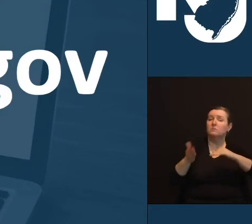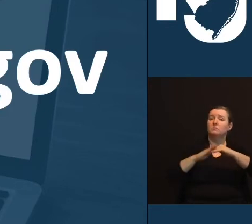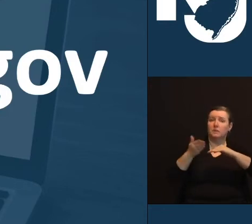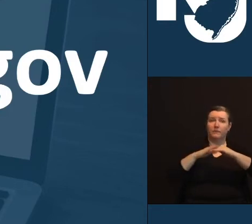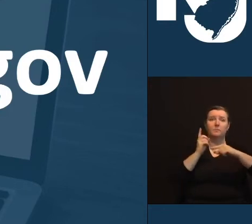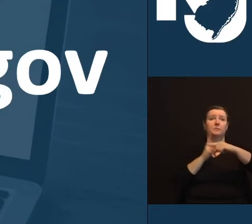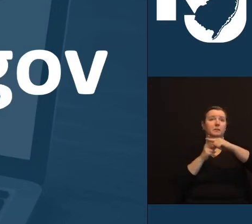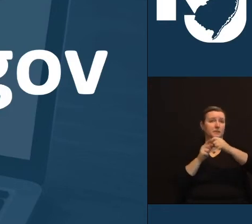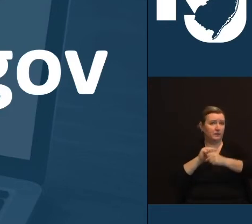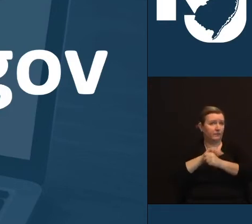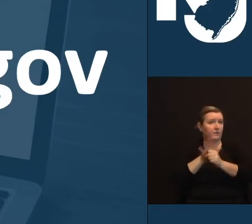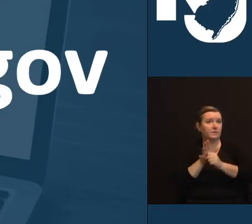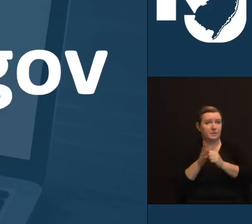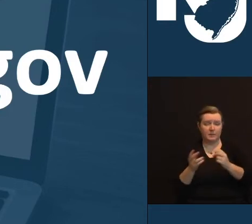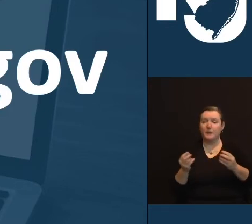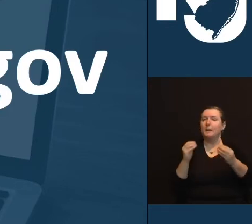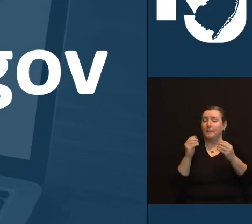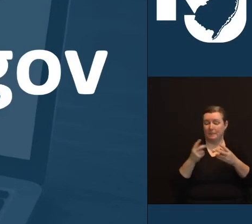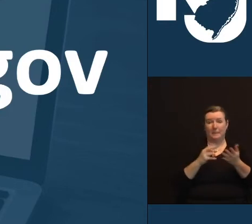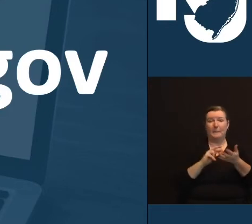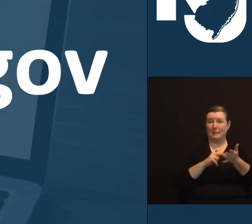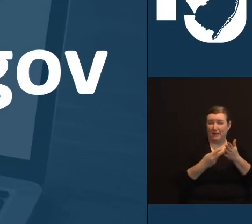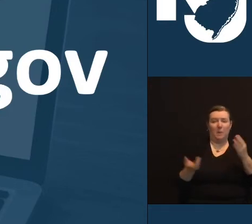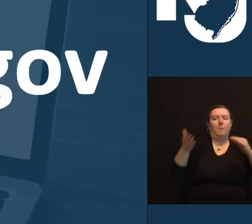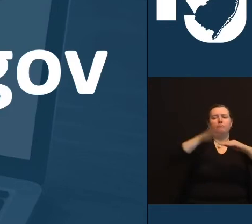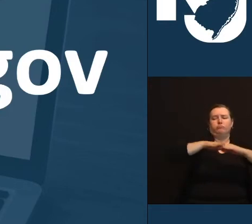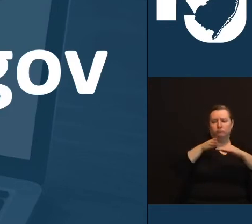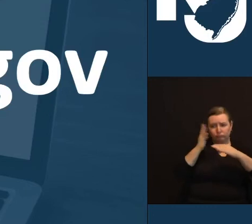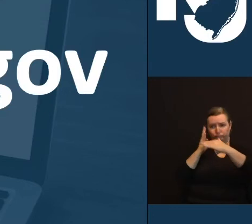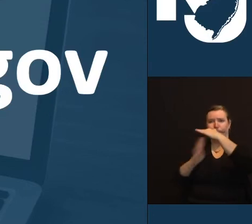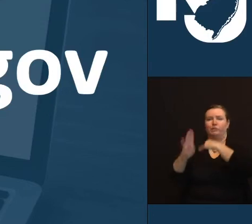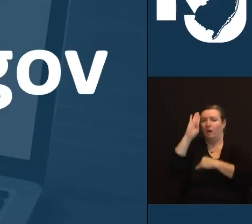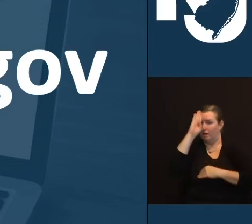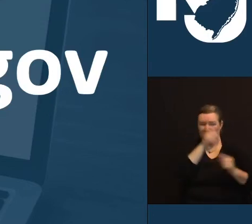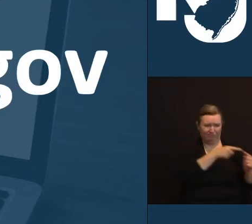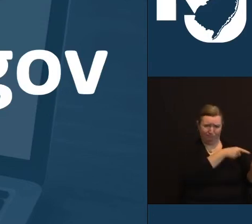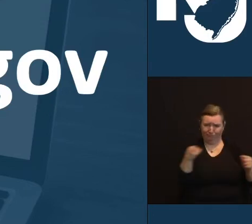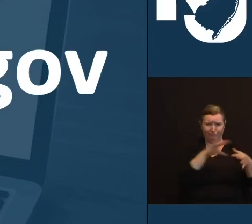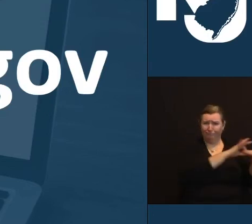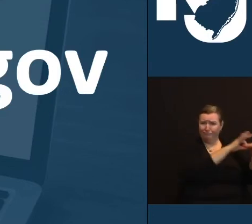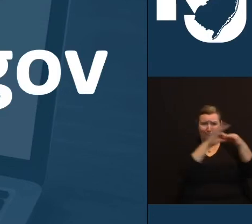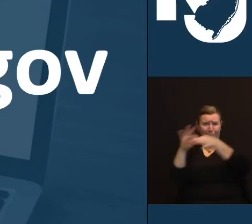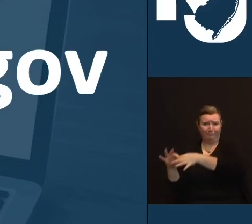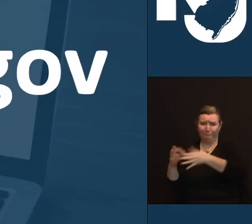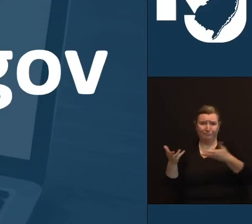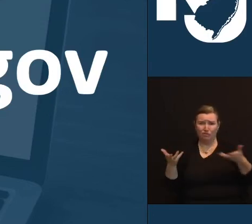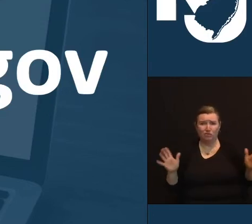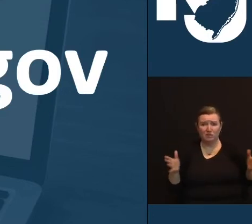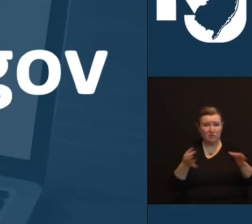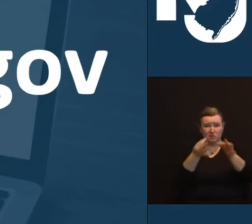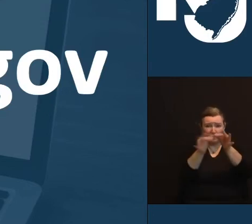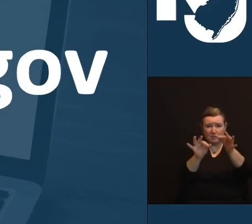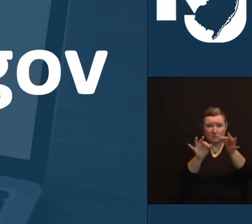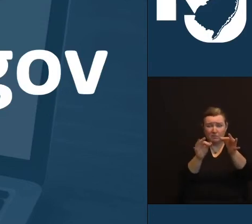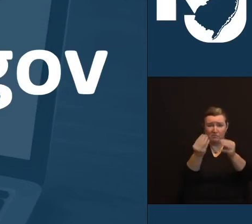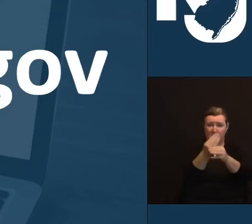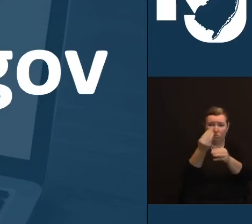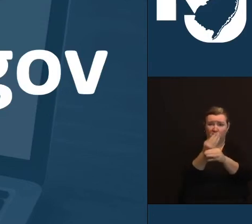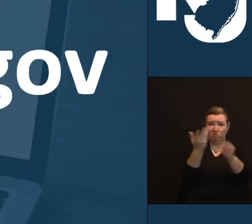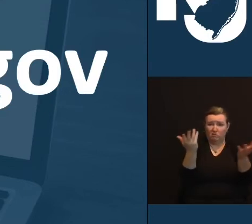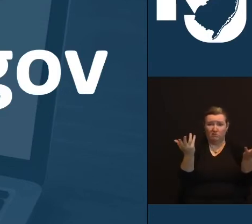our hospitals. That much is not up for debate. It is simple math. When you compare, forget the denominator, when you look at the total number